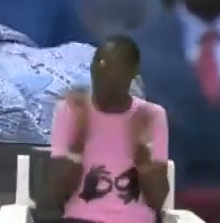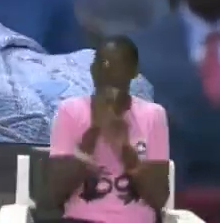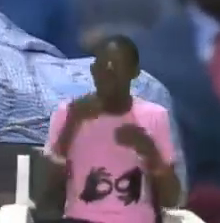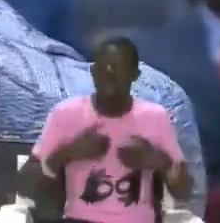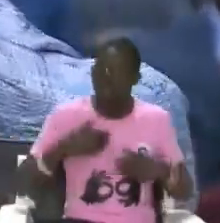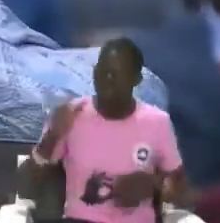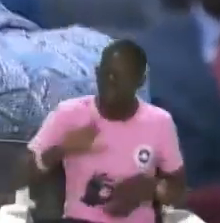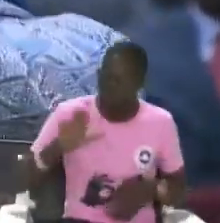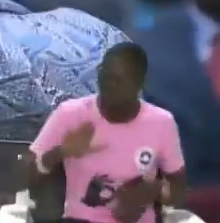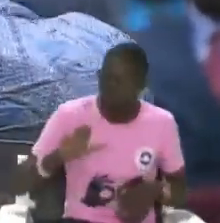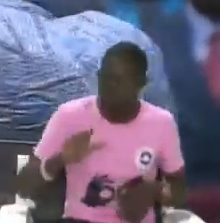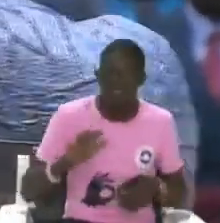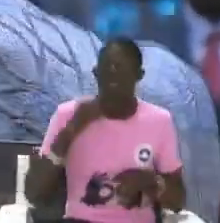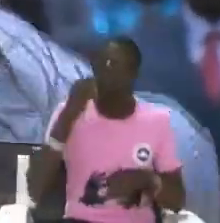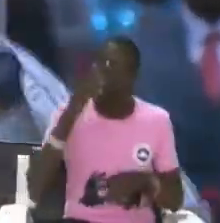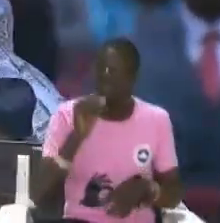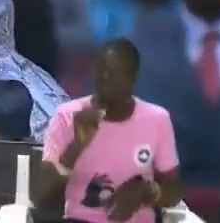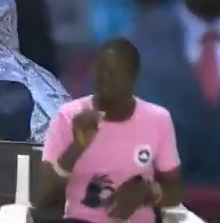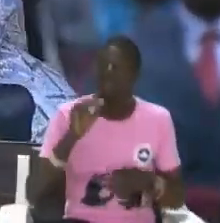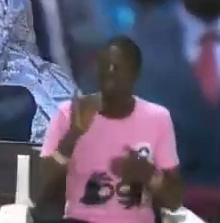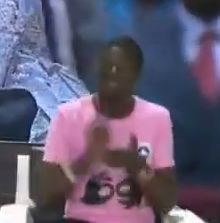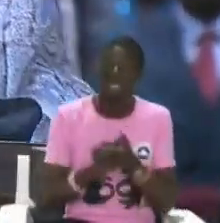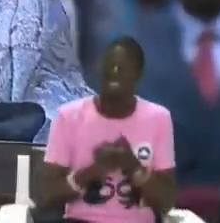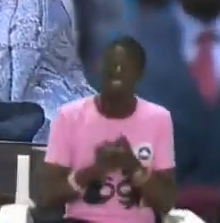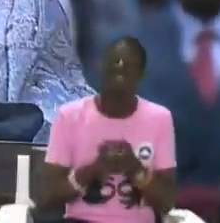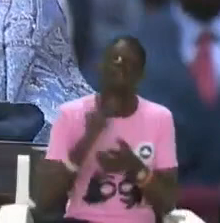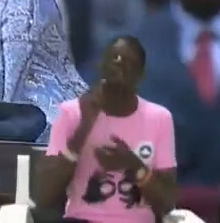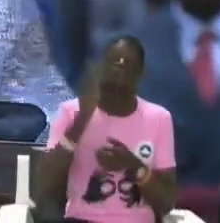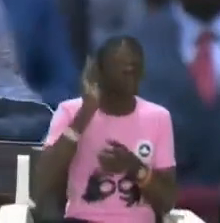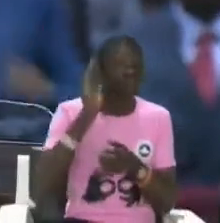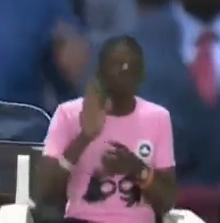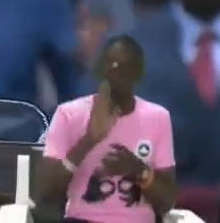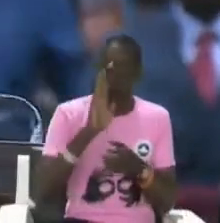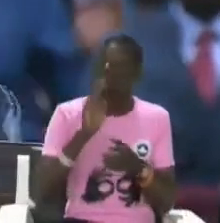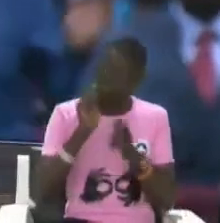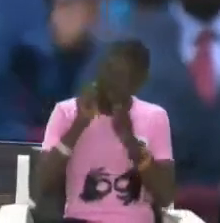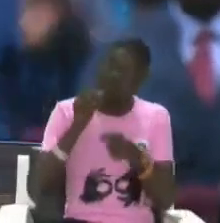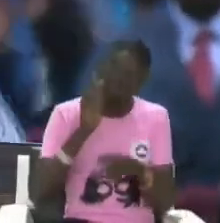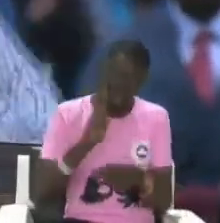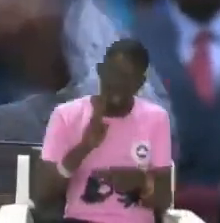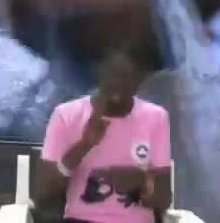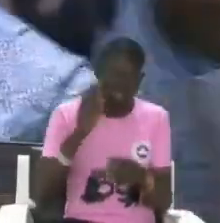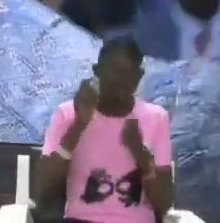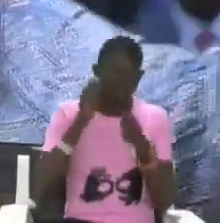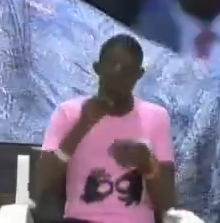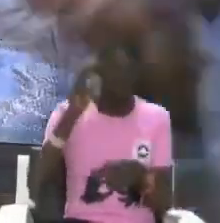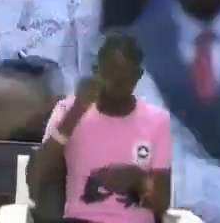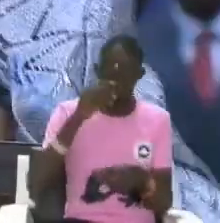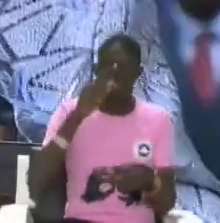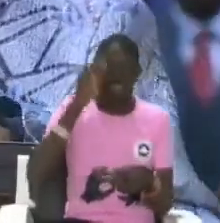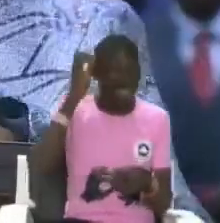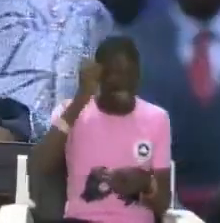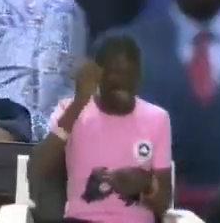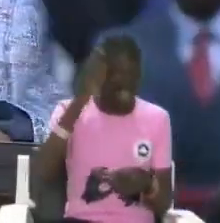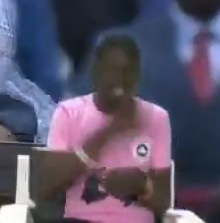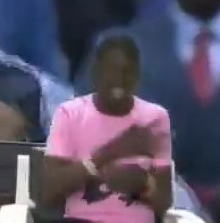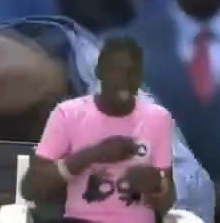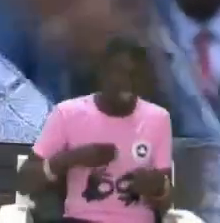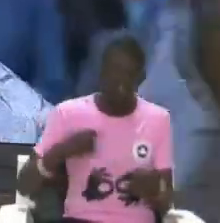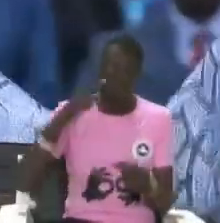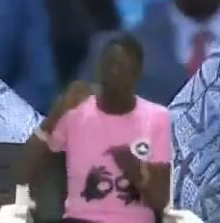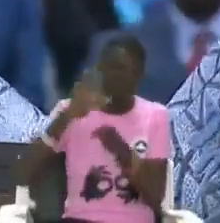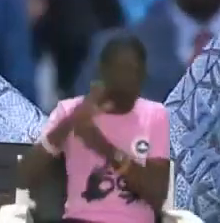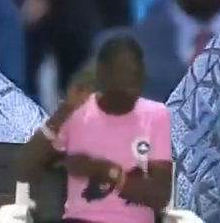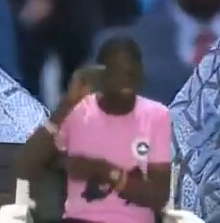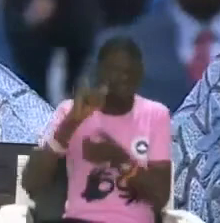and you were telling him you are his shield and exceeding great reward, and you promised him that his children will be like the sands of the field or of